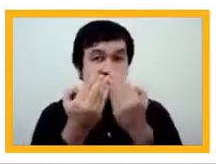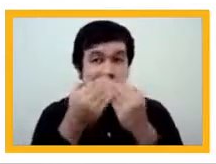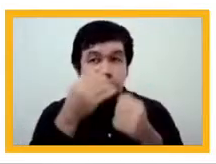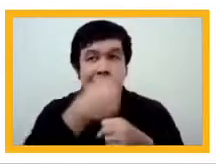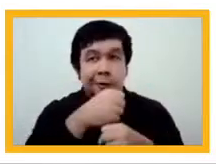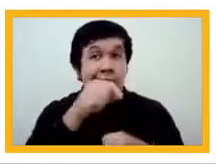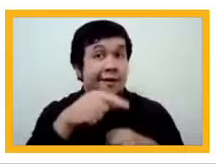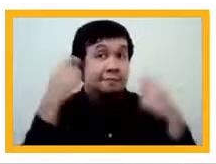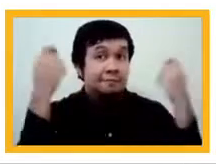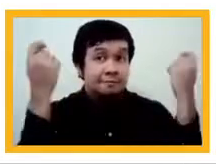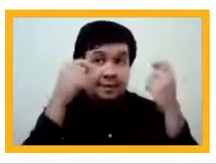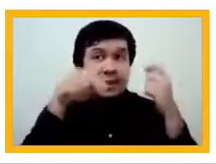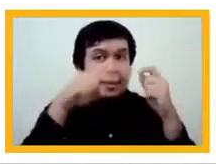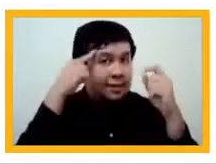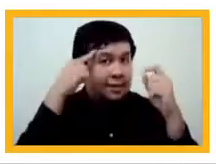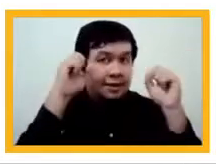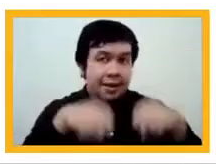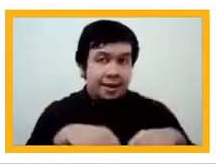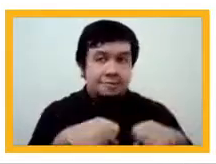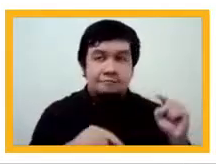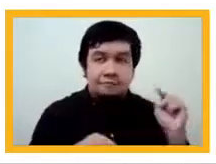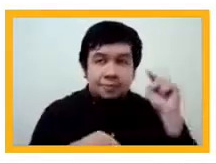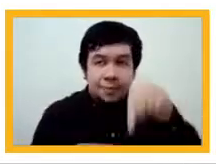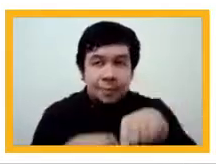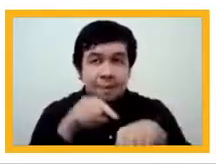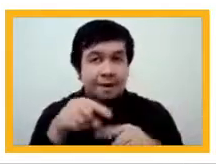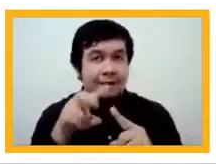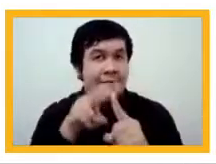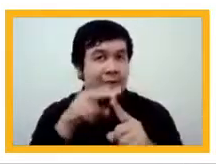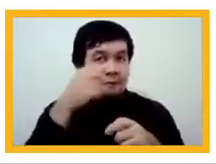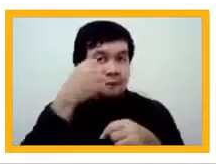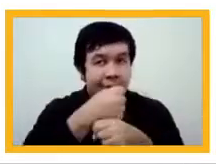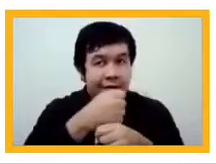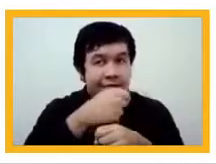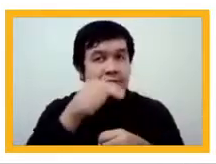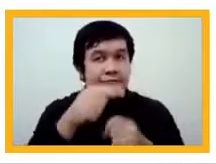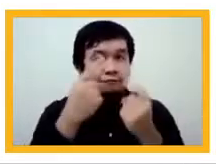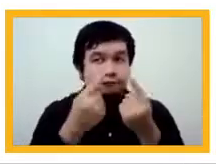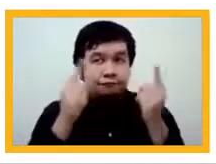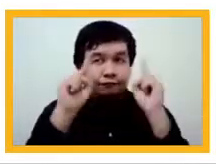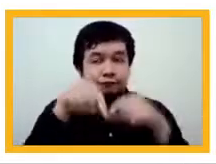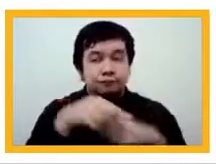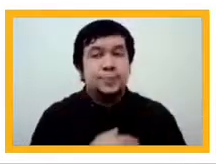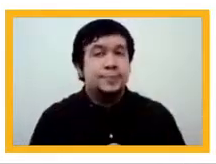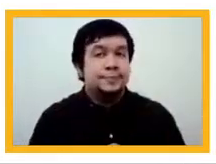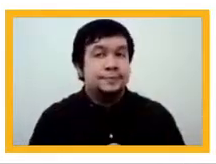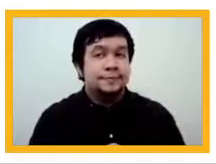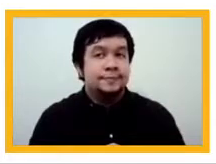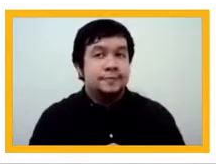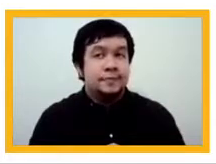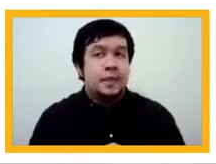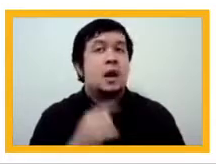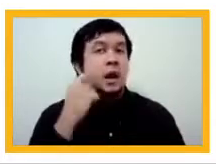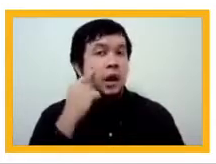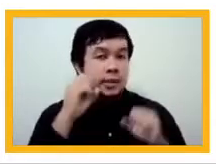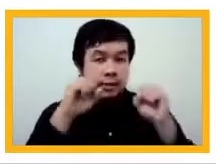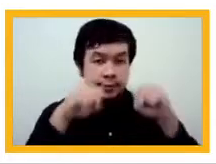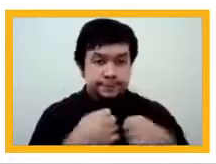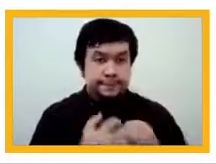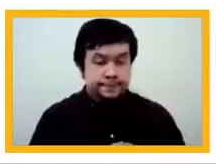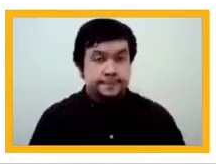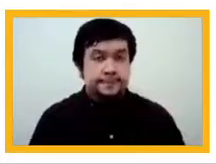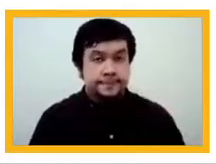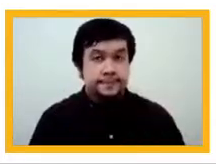non-traditional education actors, such as, you know, job matching companies and so on, we have tremendous, you